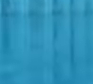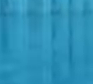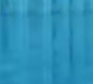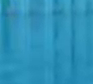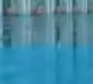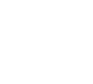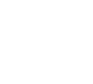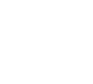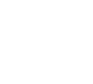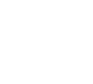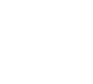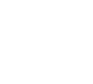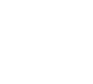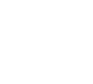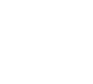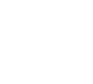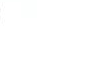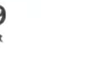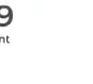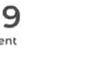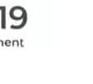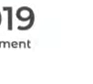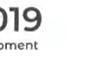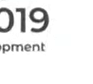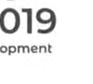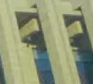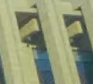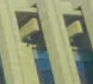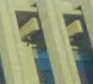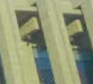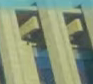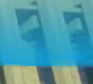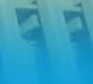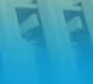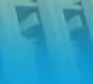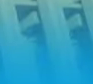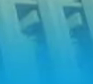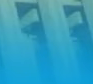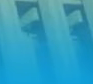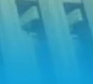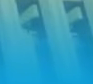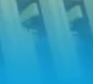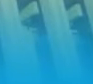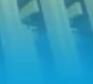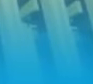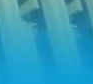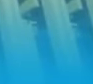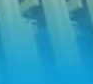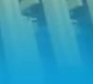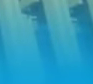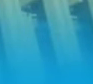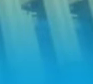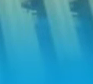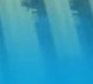Welcome to the first ever Uganda-Tanzania Business Forum and Exhibition taking place on the 4th and the 5th of September 2019 at